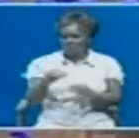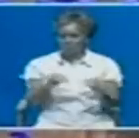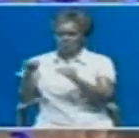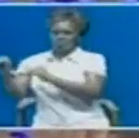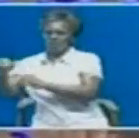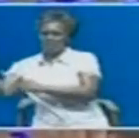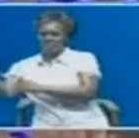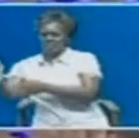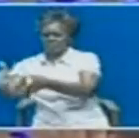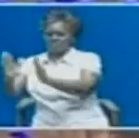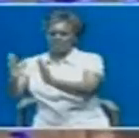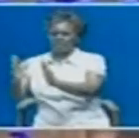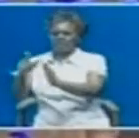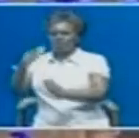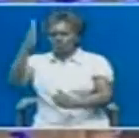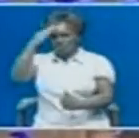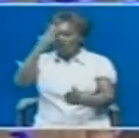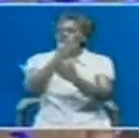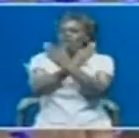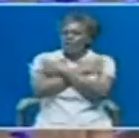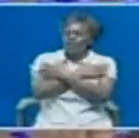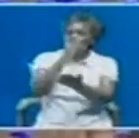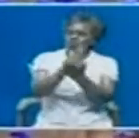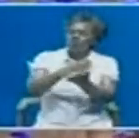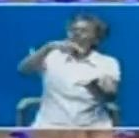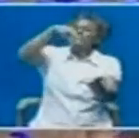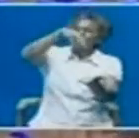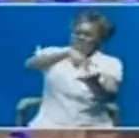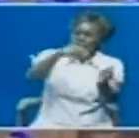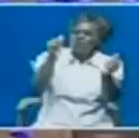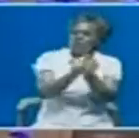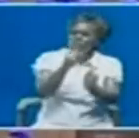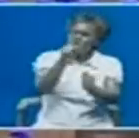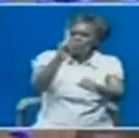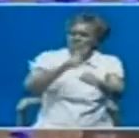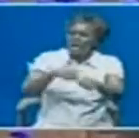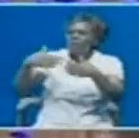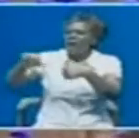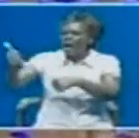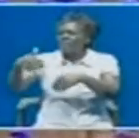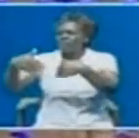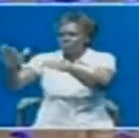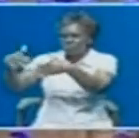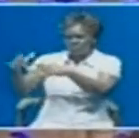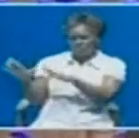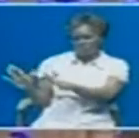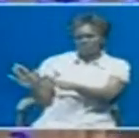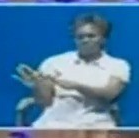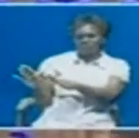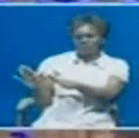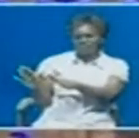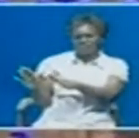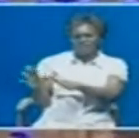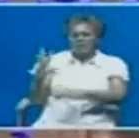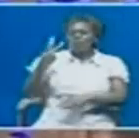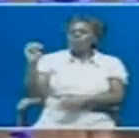other side. You know your real friends, the ones who stand with you when everybody walks out. Yes. And believe you me, they're very, very few. Absolutely. But for me, for